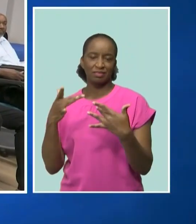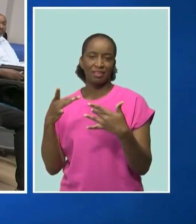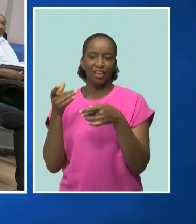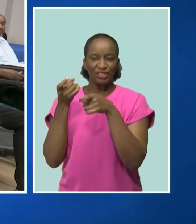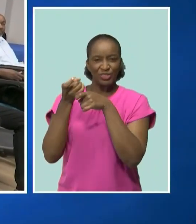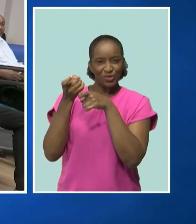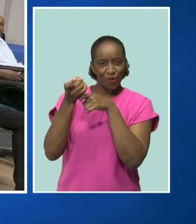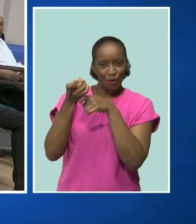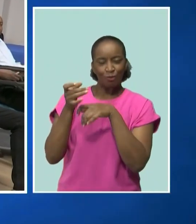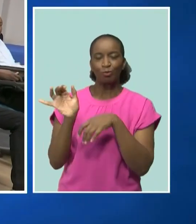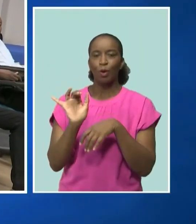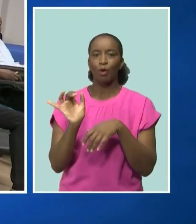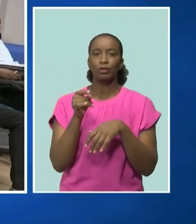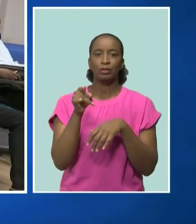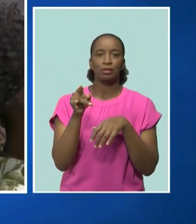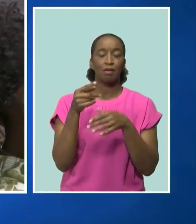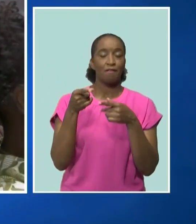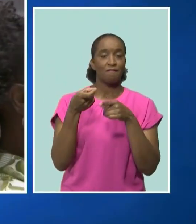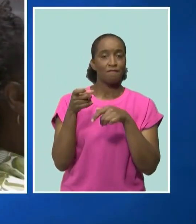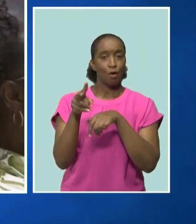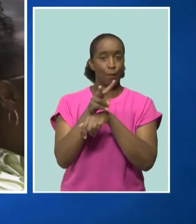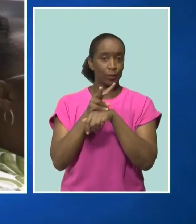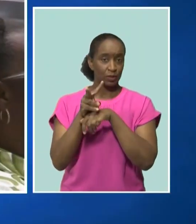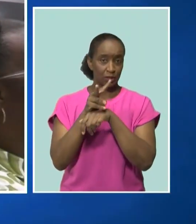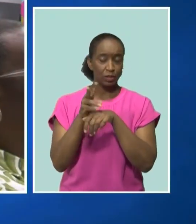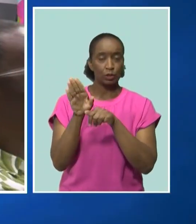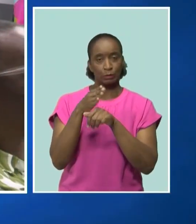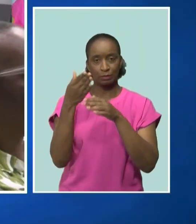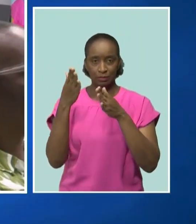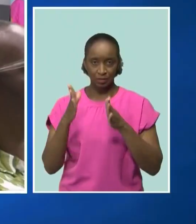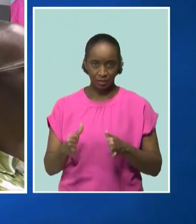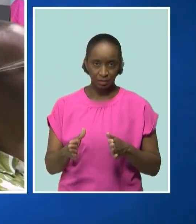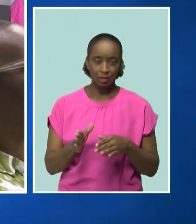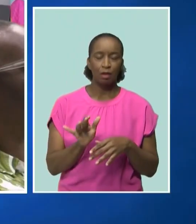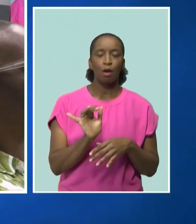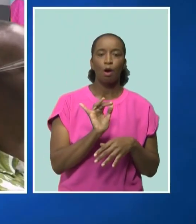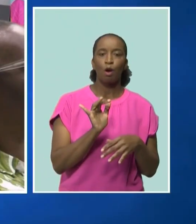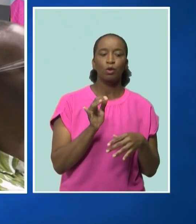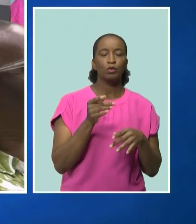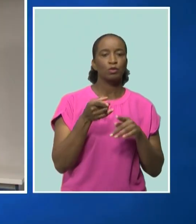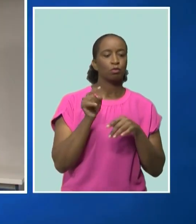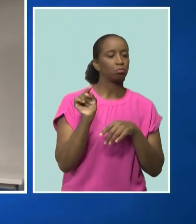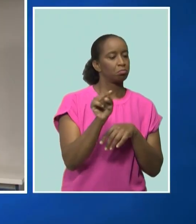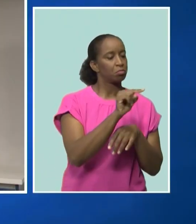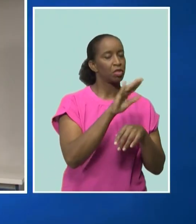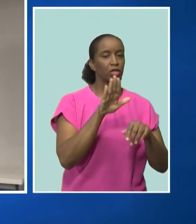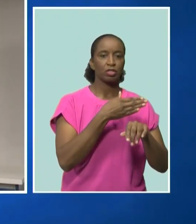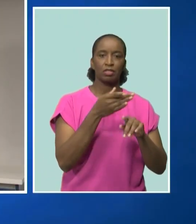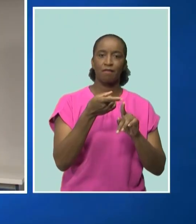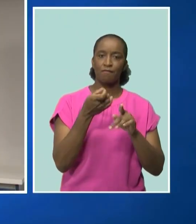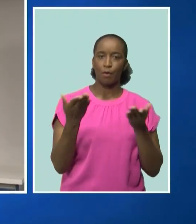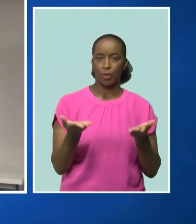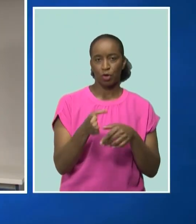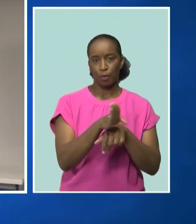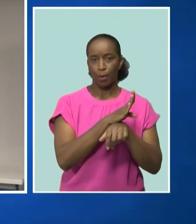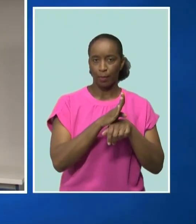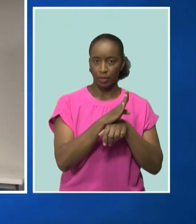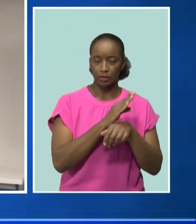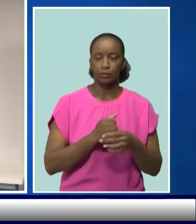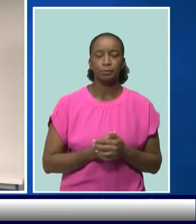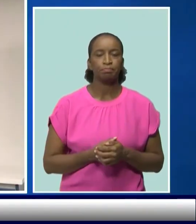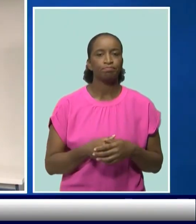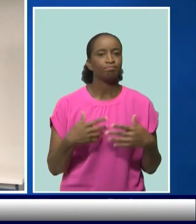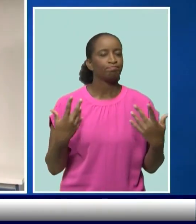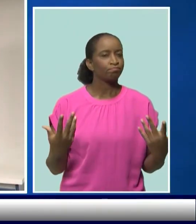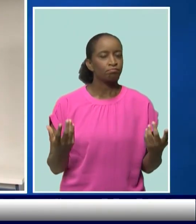Warnock, Vincentian Bridget Blucher, as well as a stellar local cast. But there's a lot of